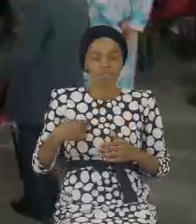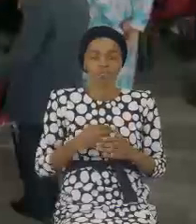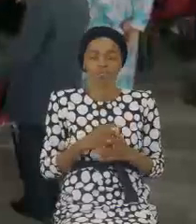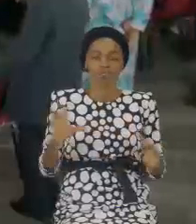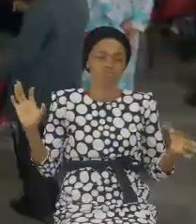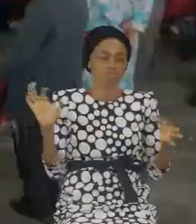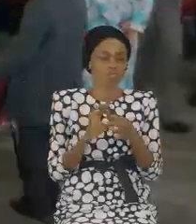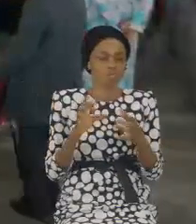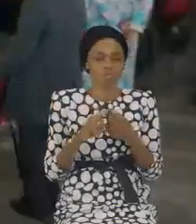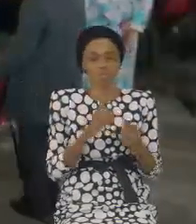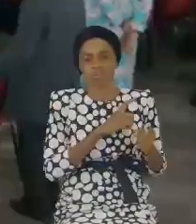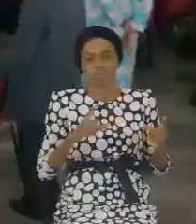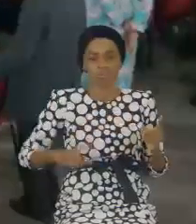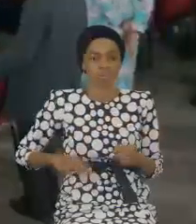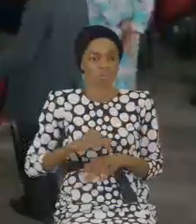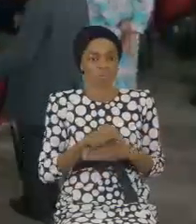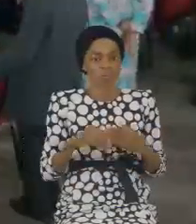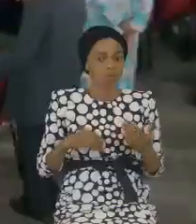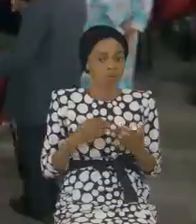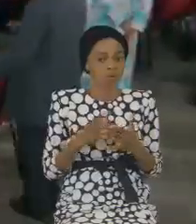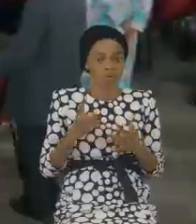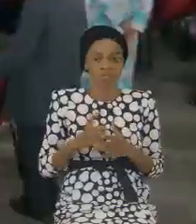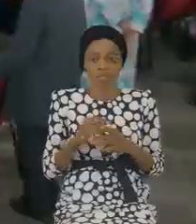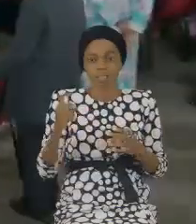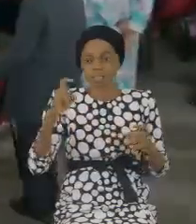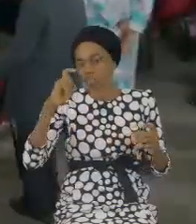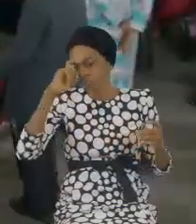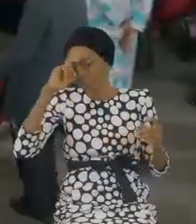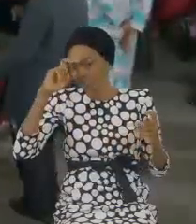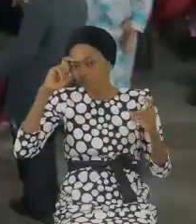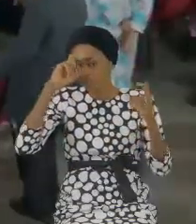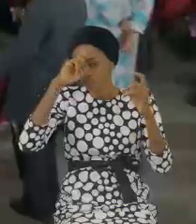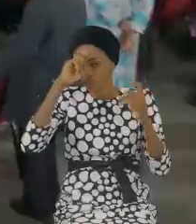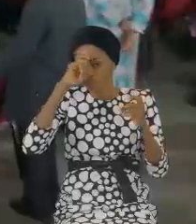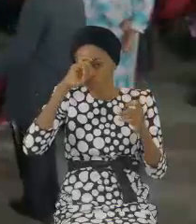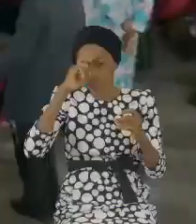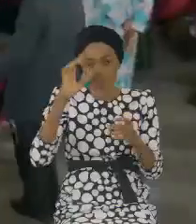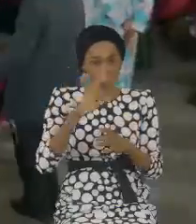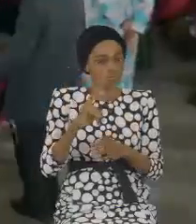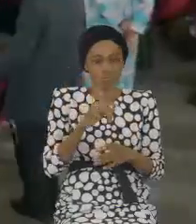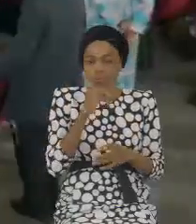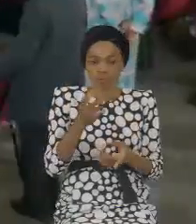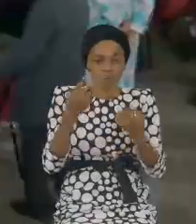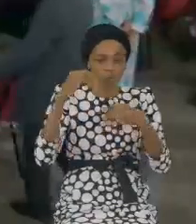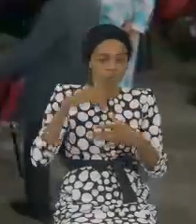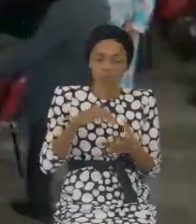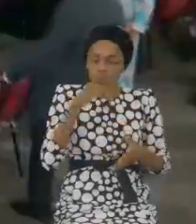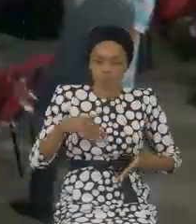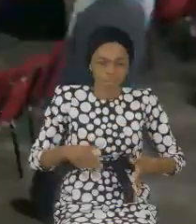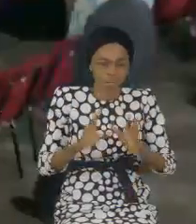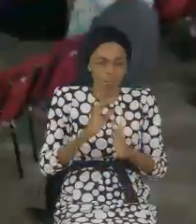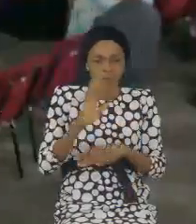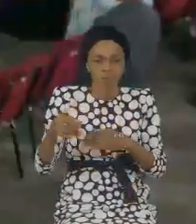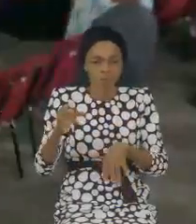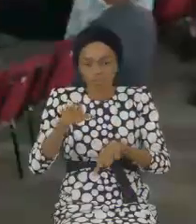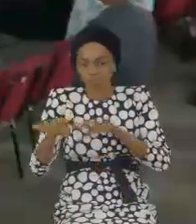going through this wilderness, you'll not allow all the practices of Egypt to come back, all the practices of the land in this world to